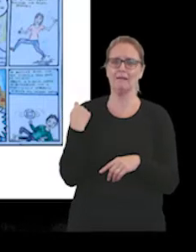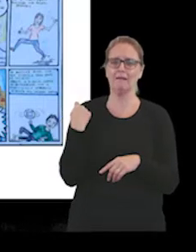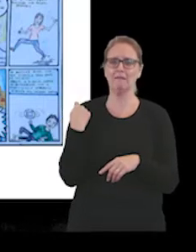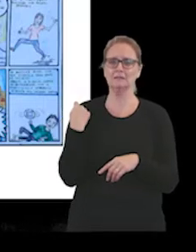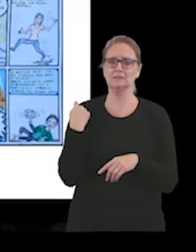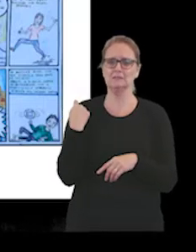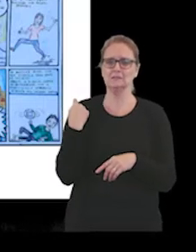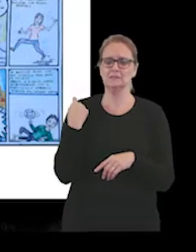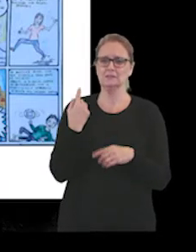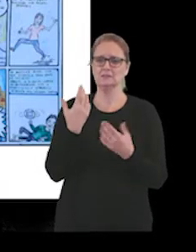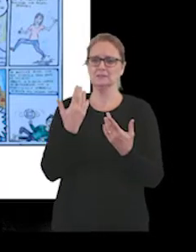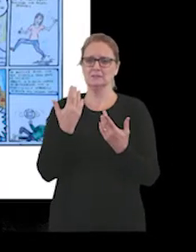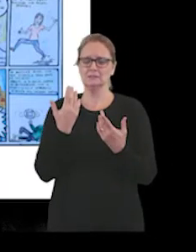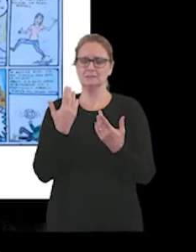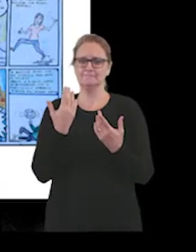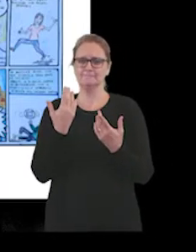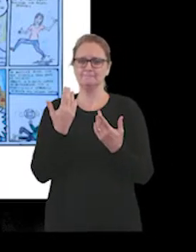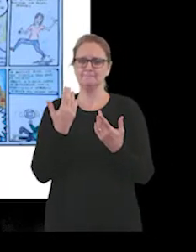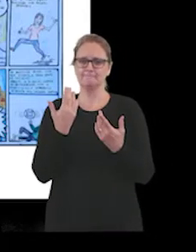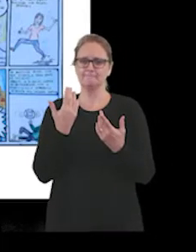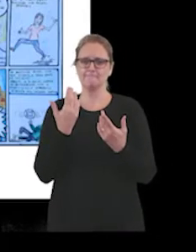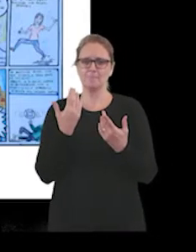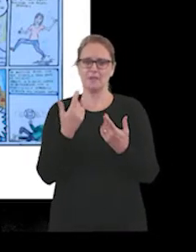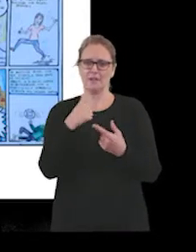part of their presentation.